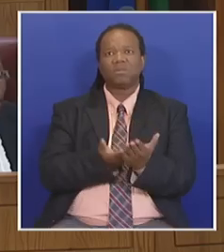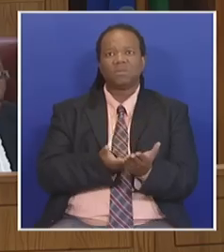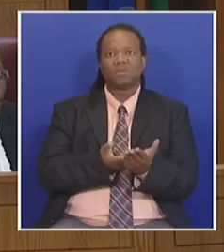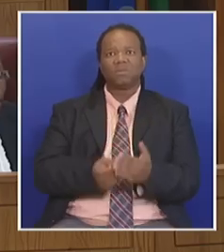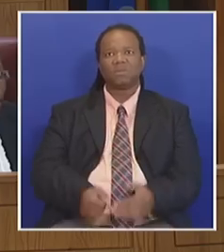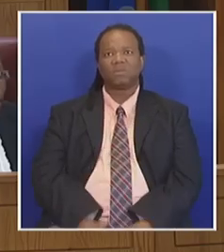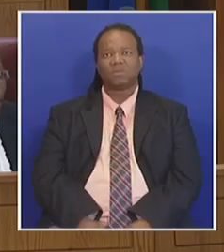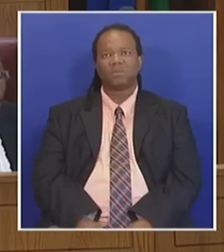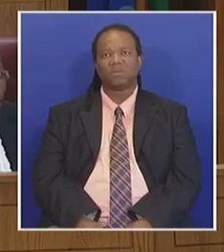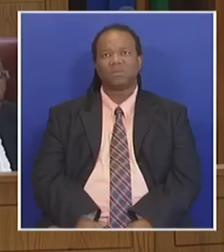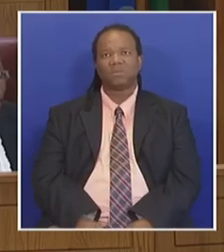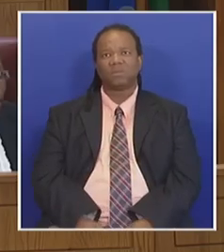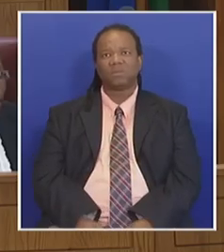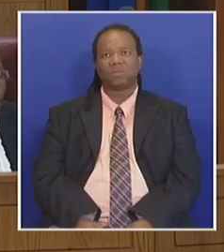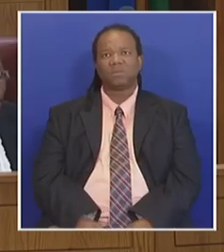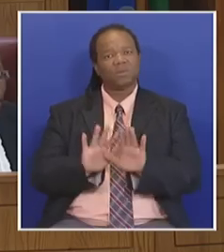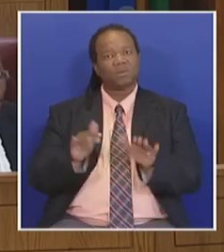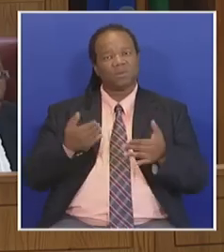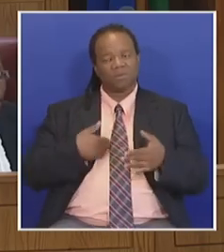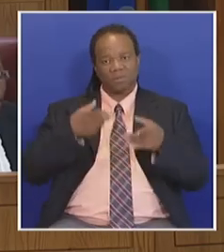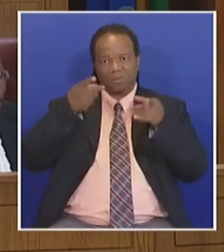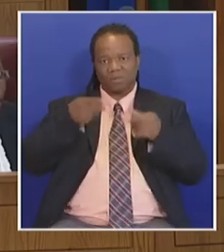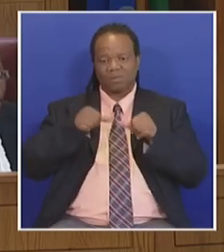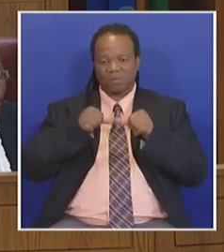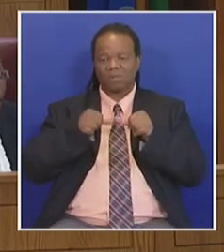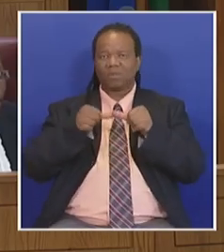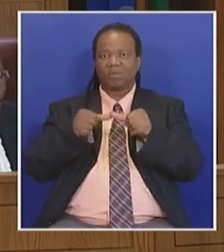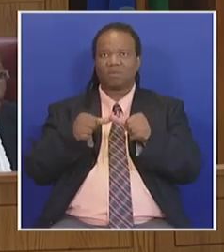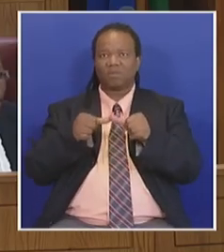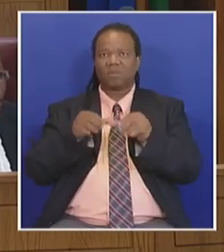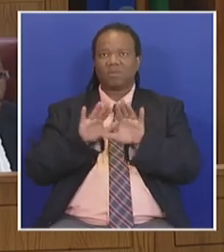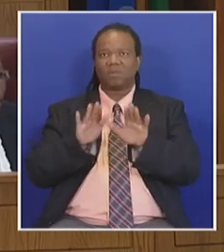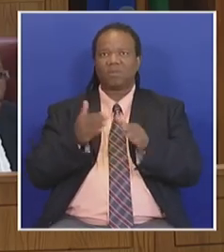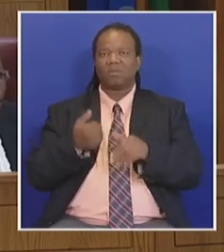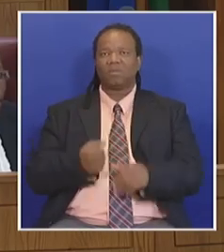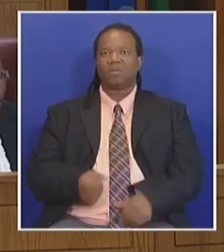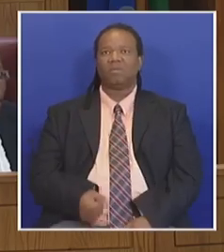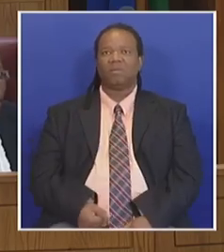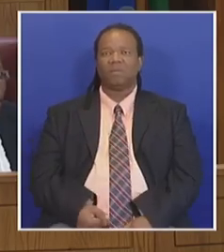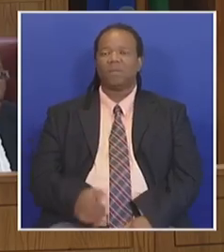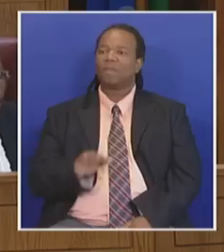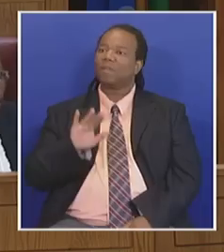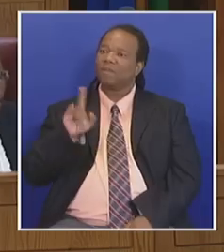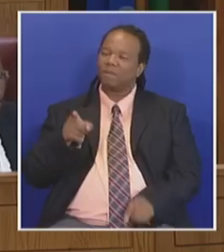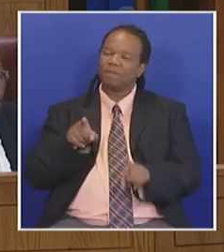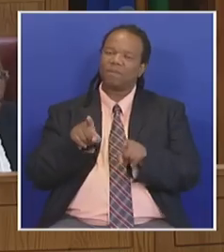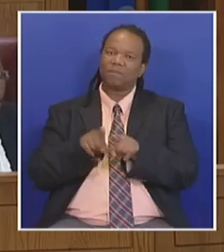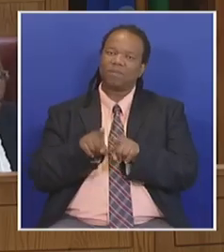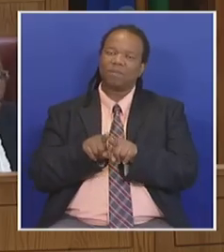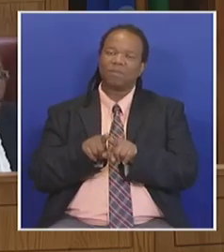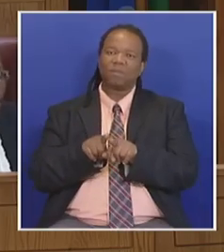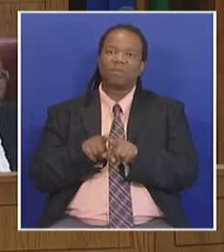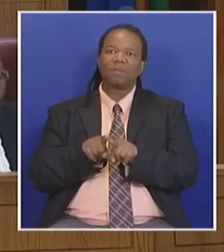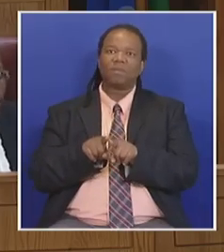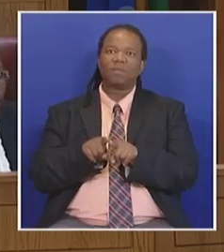But then my ruling would still stand. Excuse me just a little bit, Honorable Esak. No problem. My notice would still then stand, Honorable